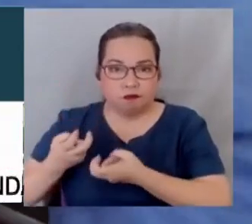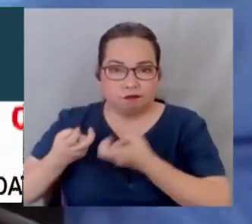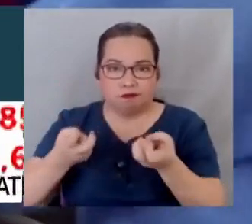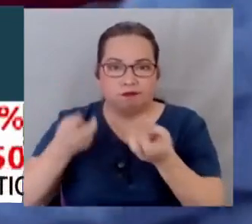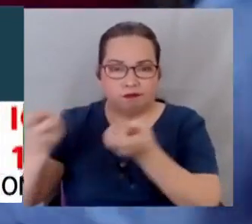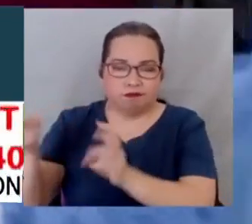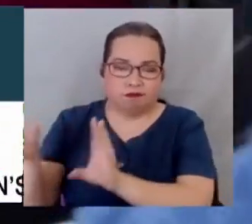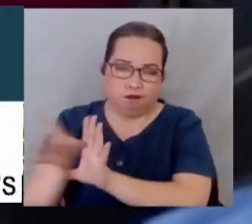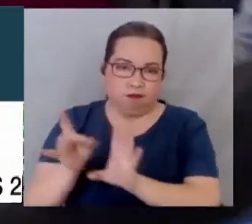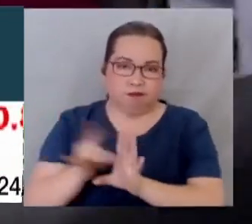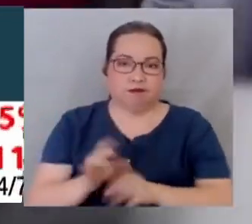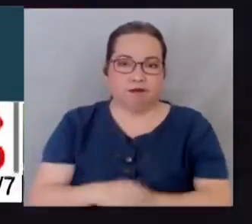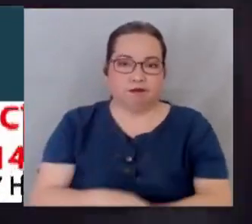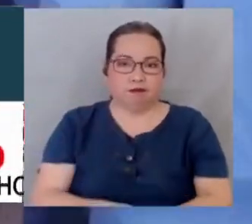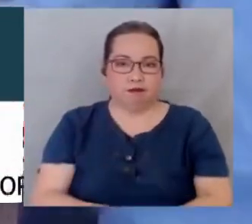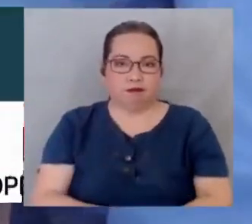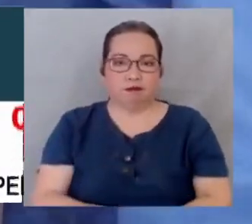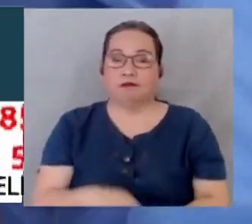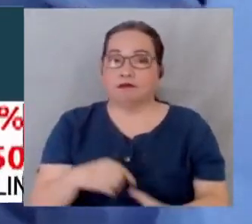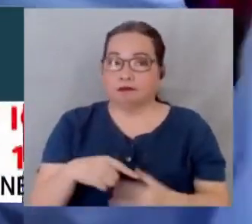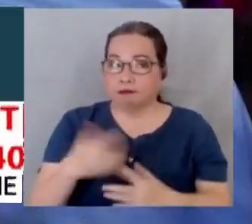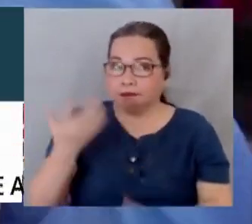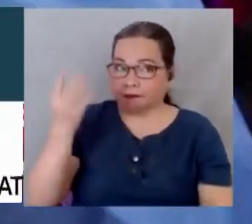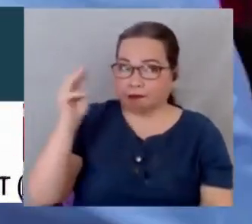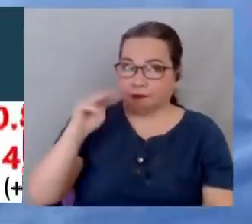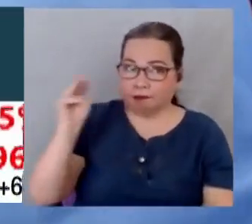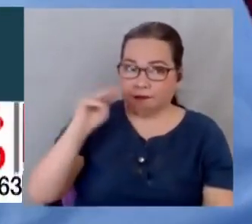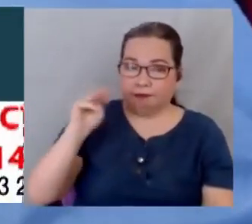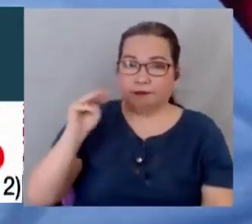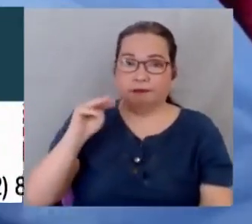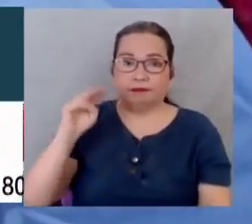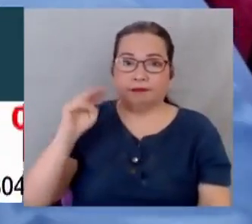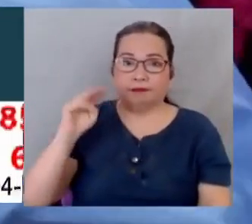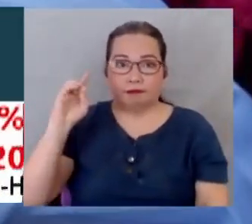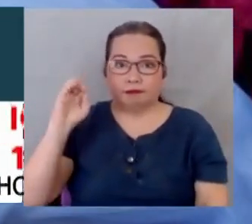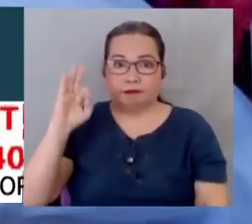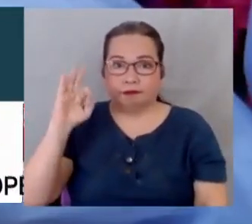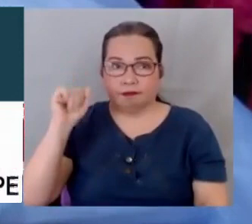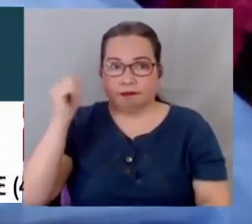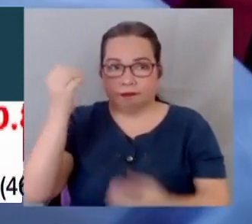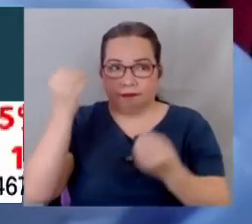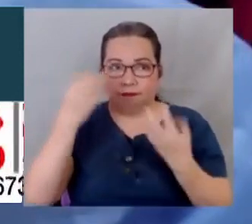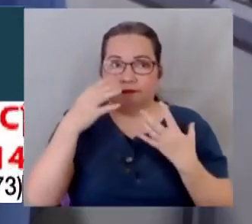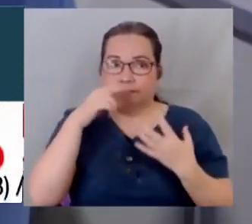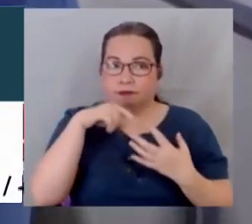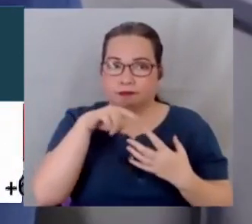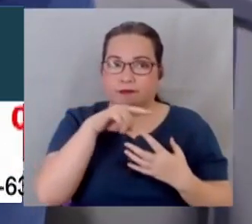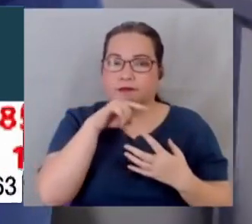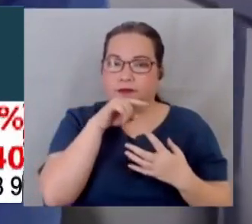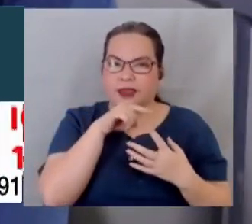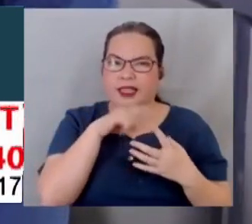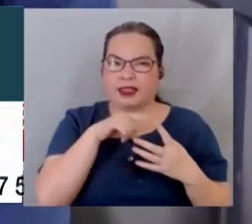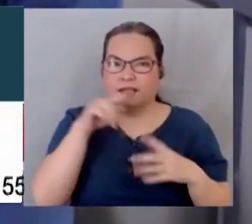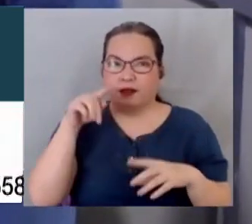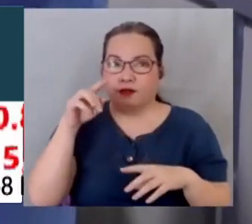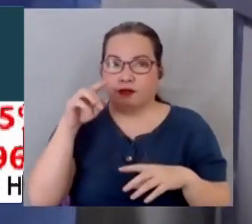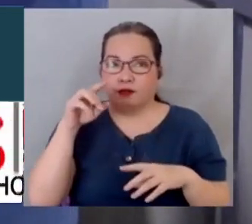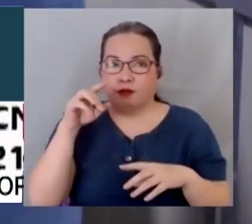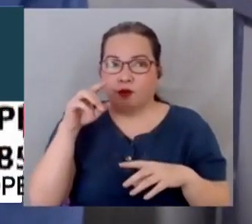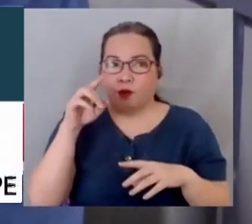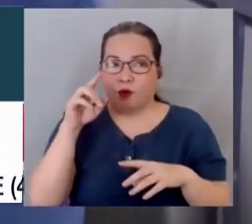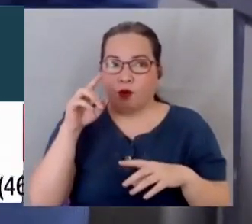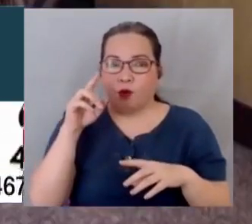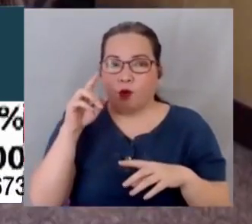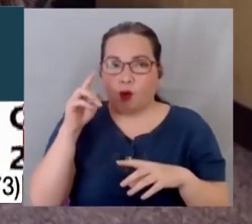On Monday, the Philippine Foreign Affairs Department confirmed a Filipino personnel working at the embassy in New Delhi has died of